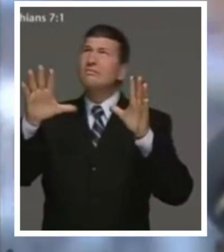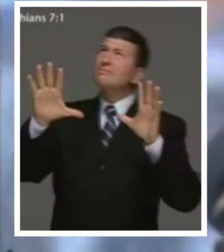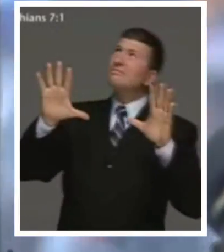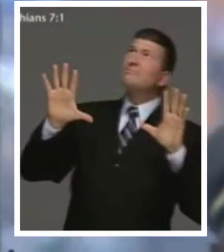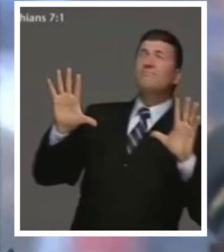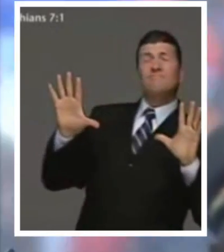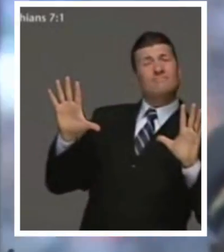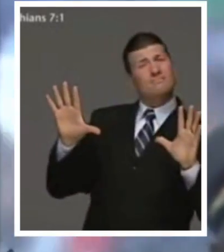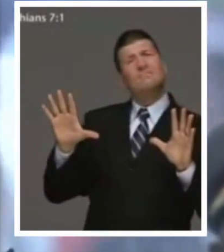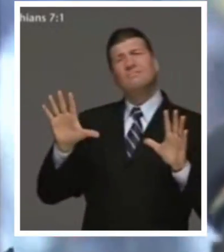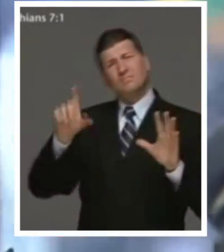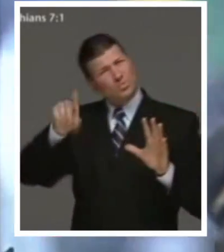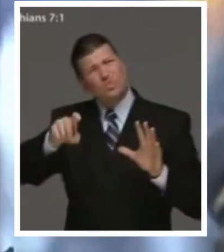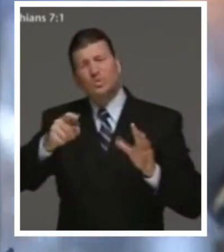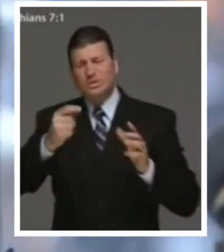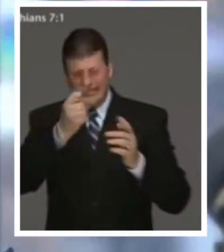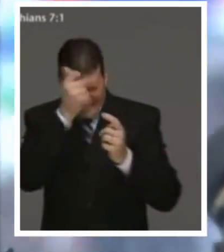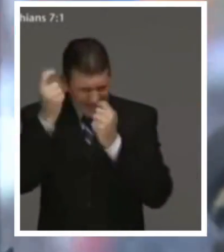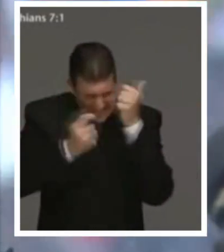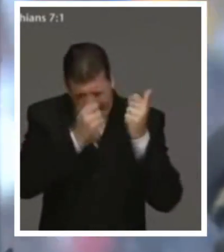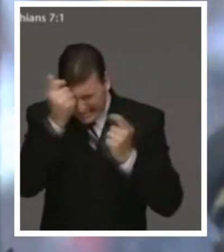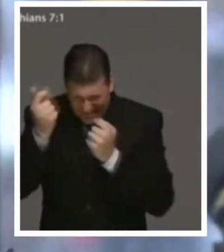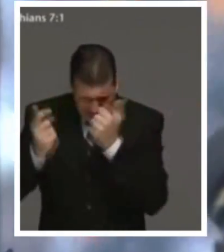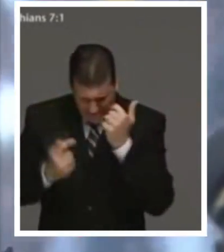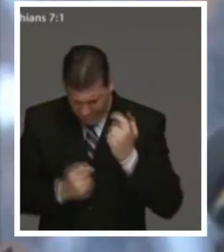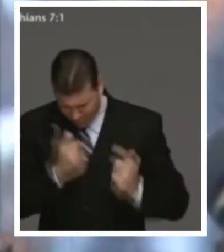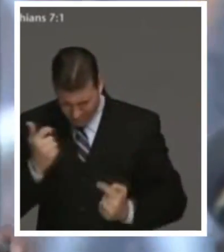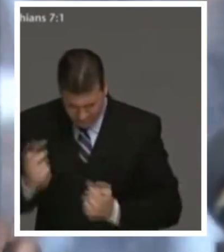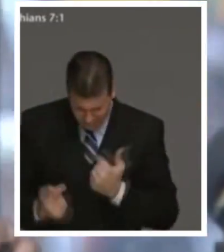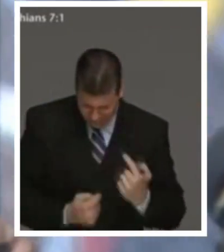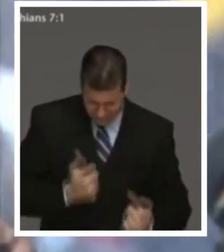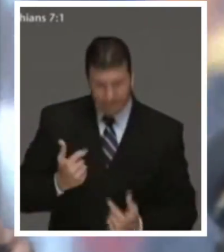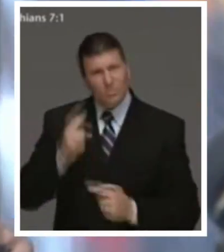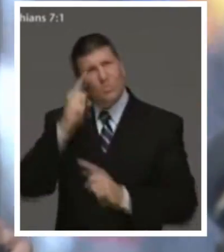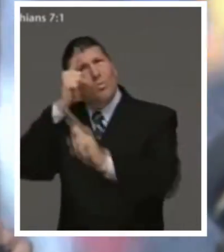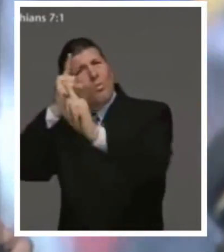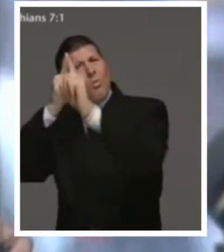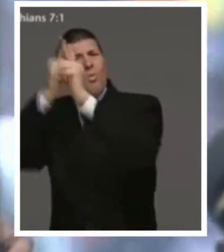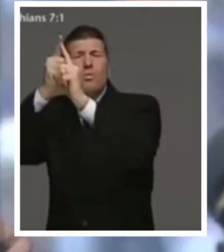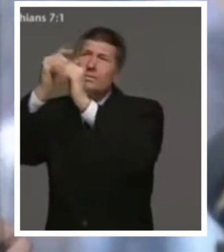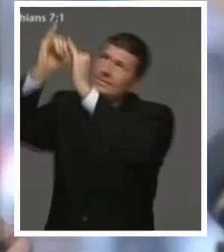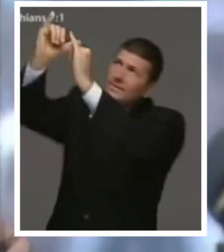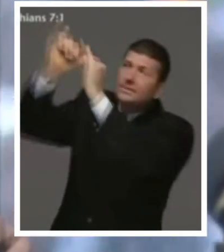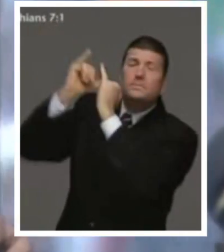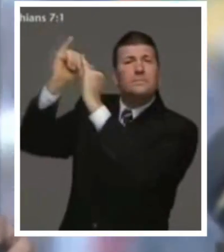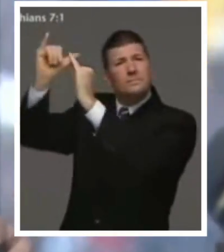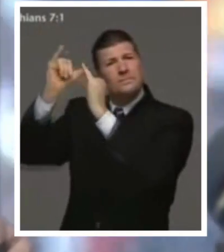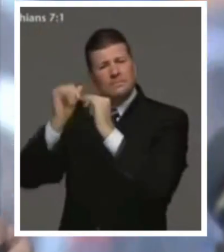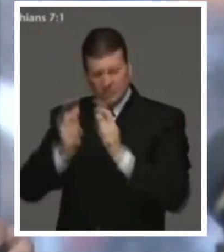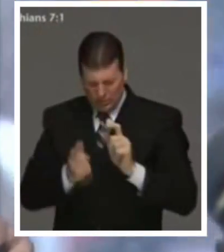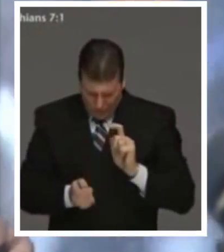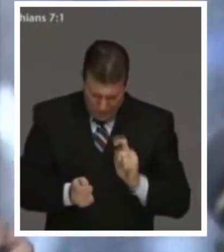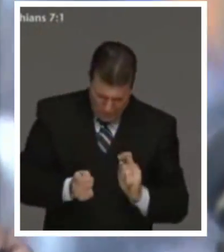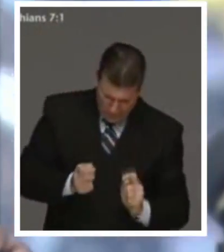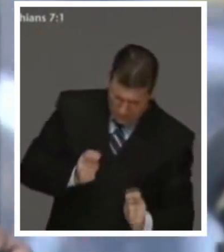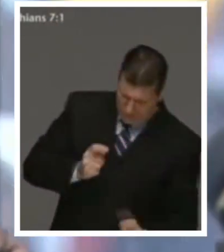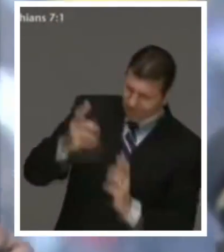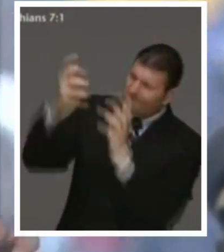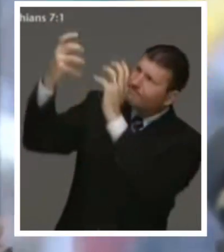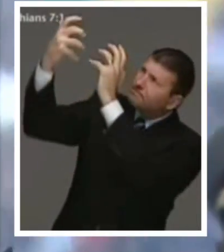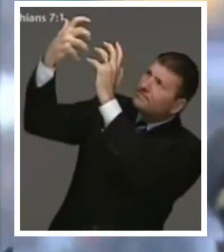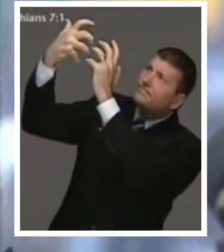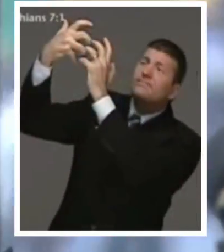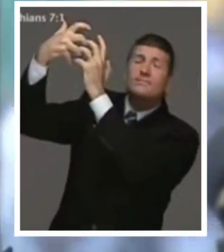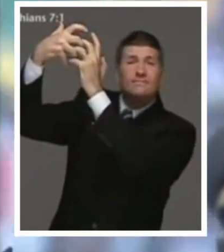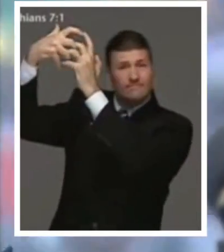Perhaps Mandela was right that he inherited a proud rebelliousness, a stubborn sense of fairness from his